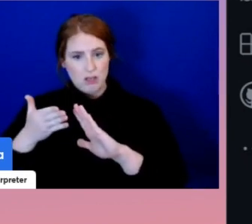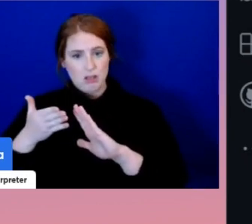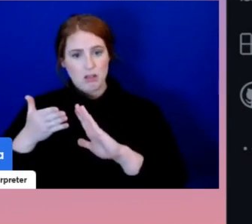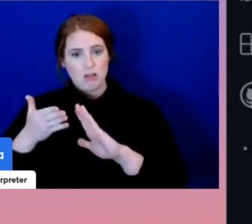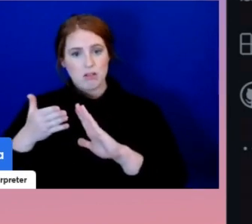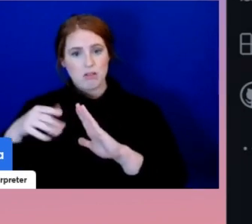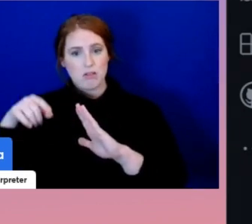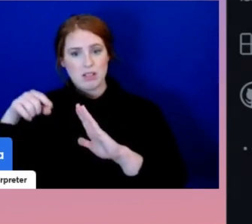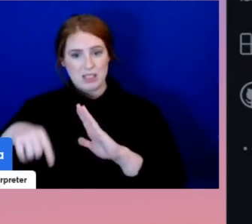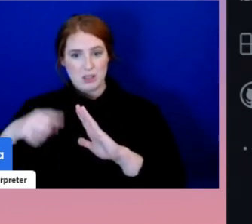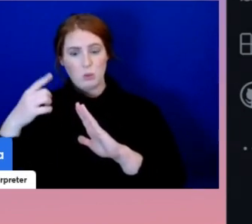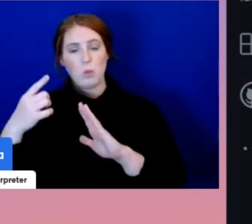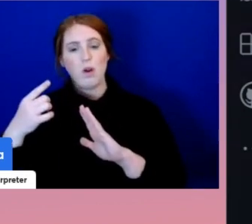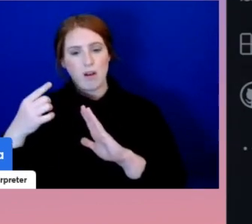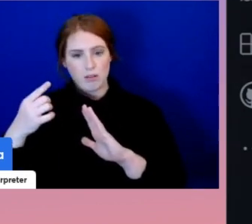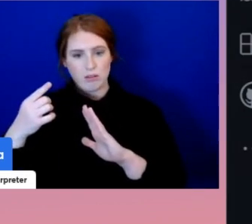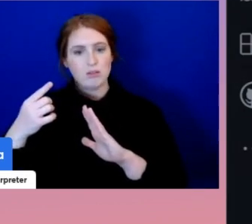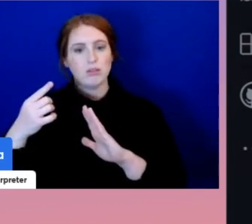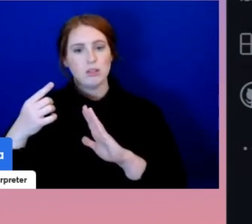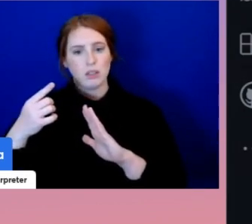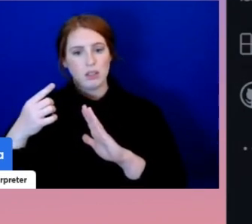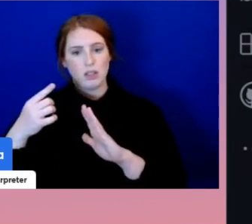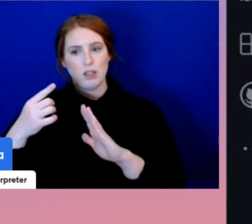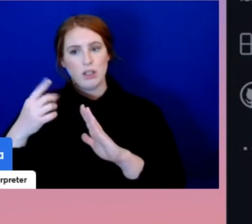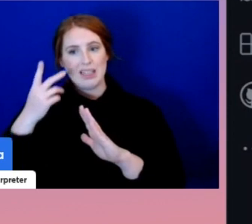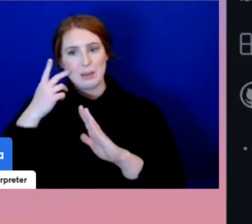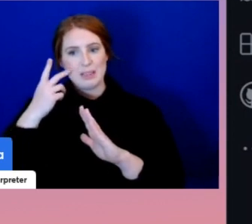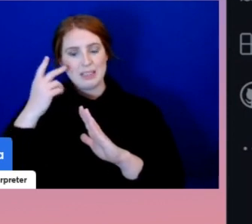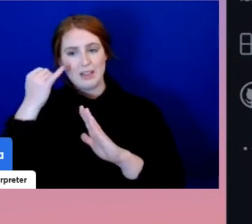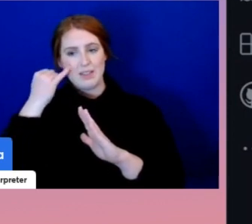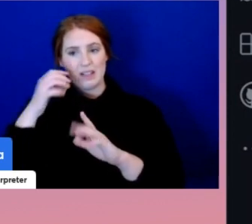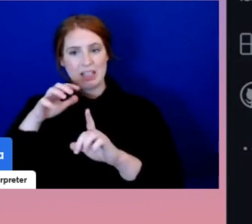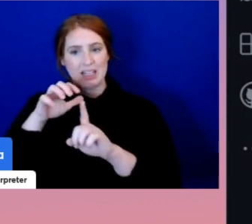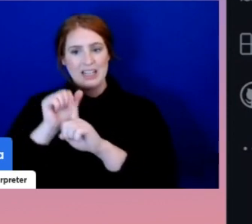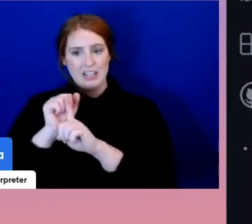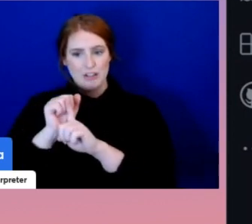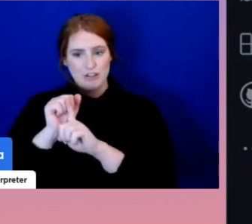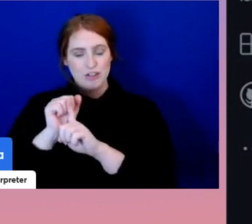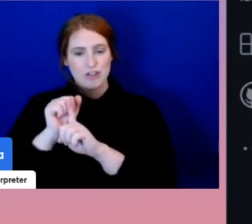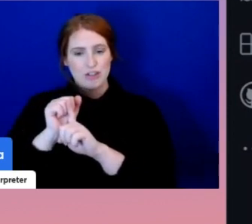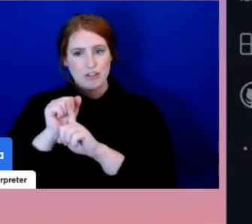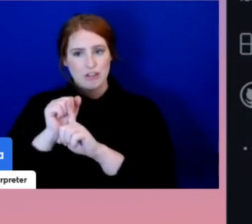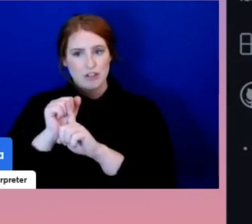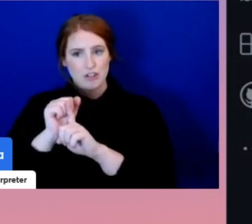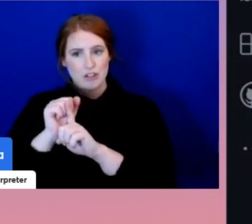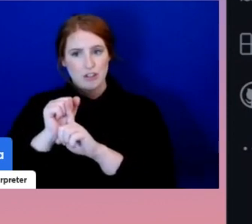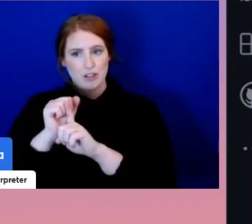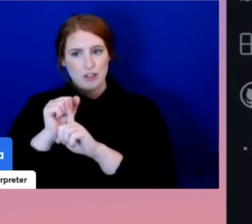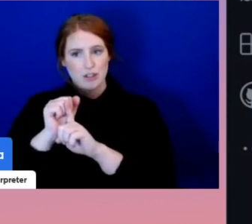./run.sh, let's see if it catches it. It should definitely catch it for us.